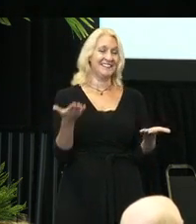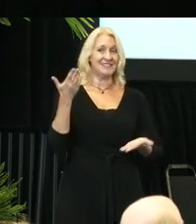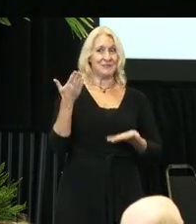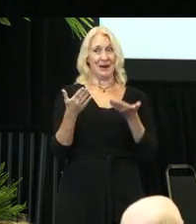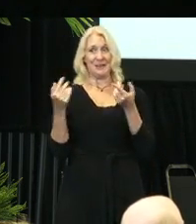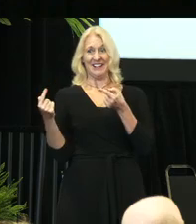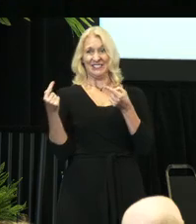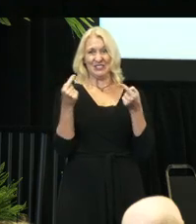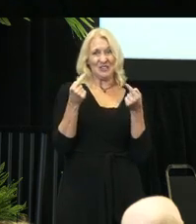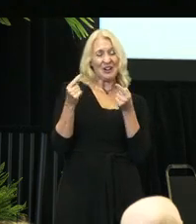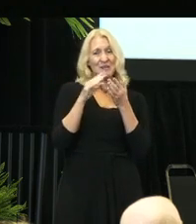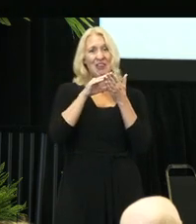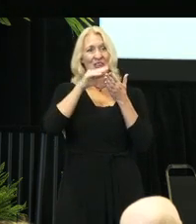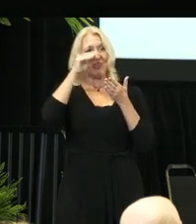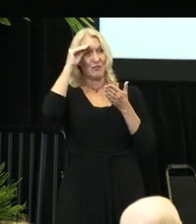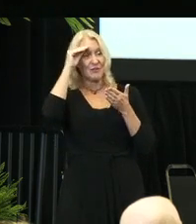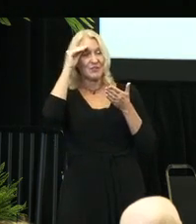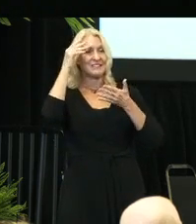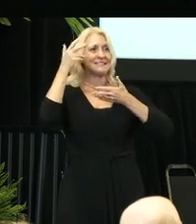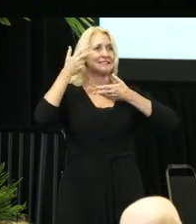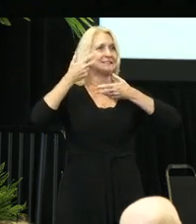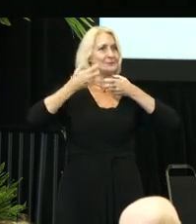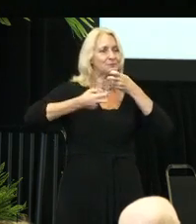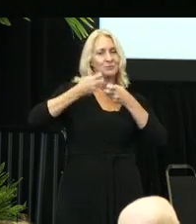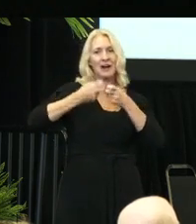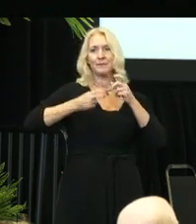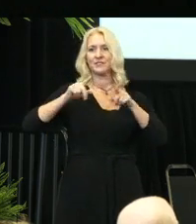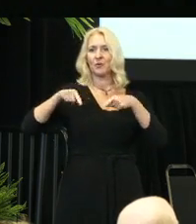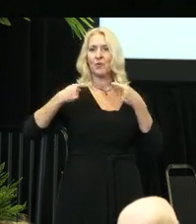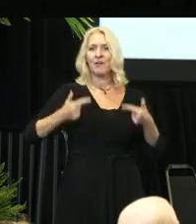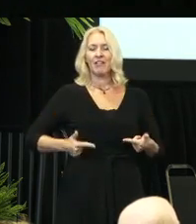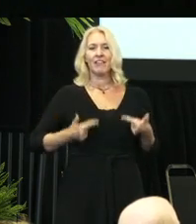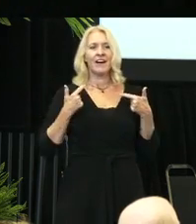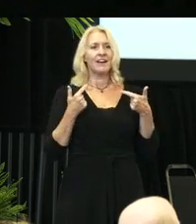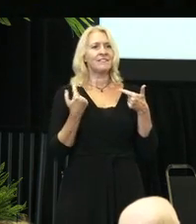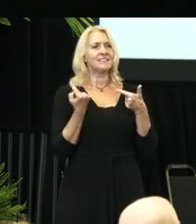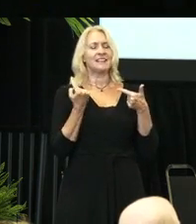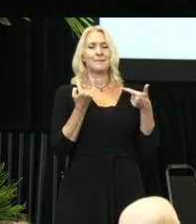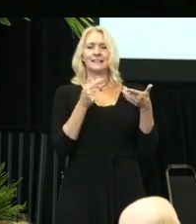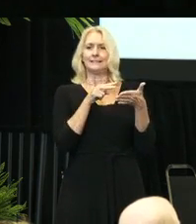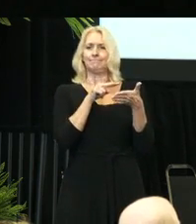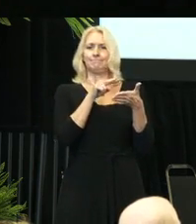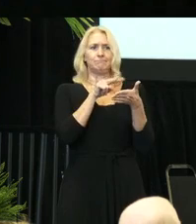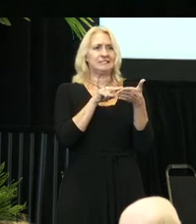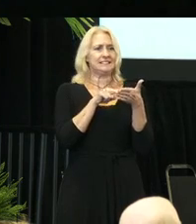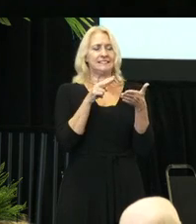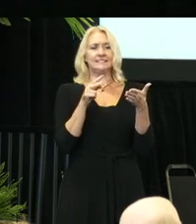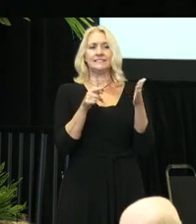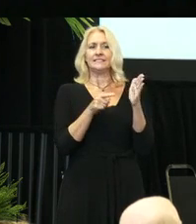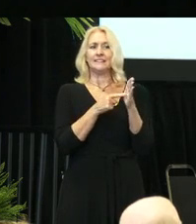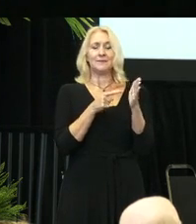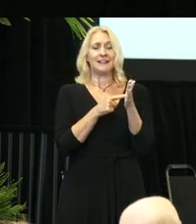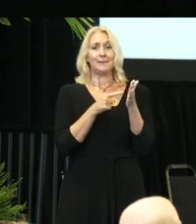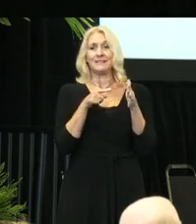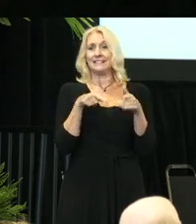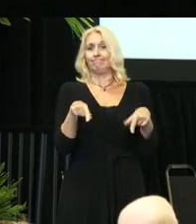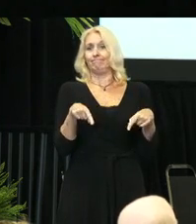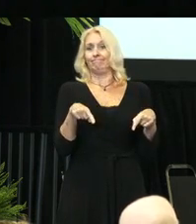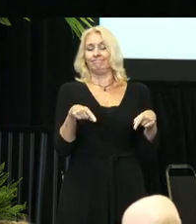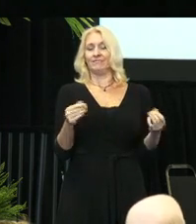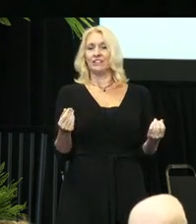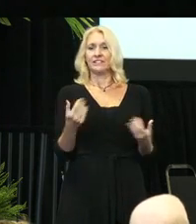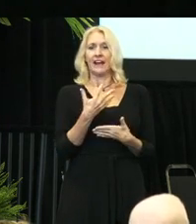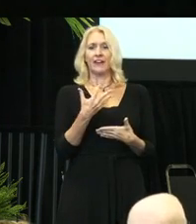learning difficulties their entire life, and the simple act of reading words on a page fills them with fear. Maybe they have